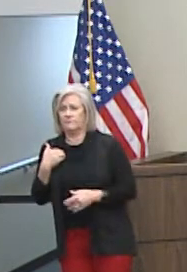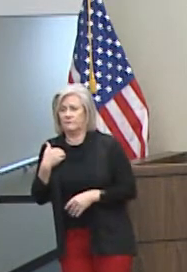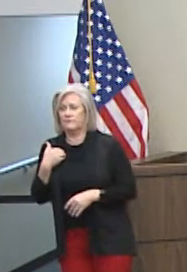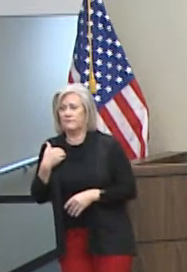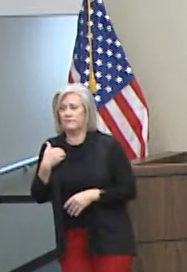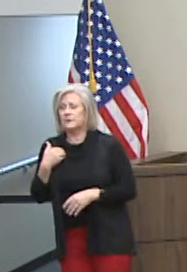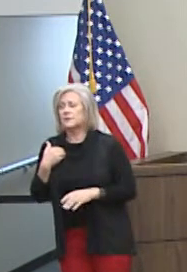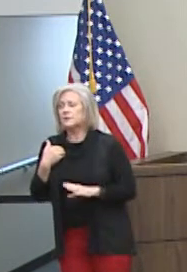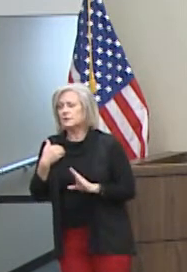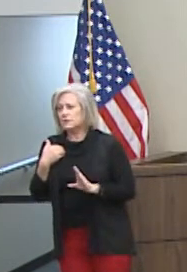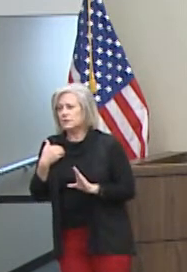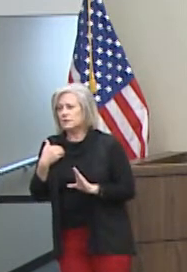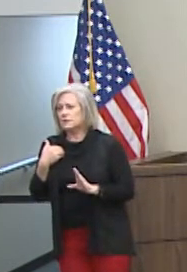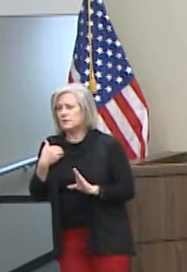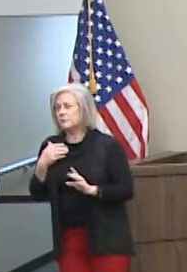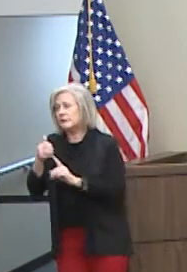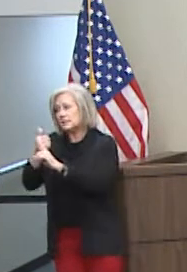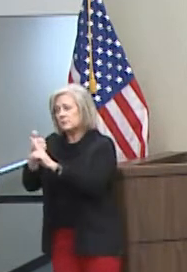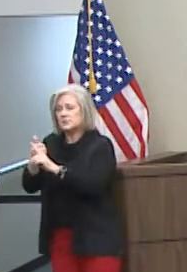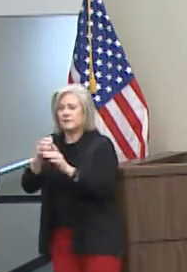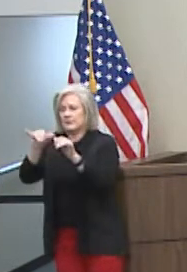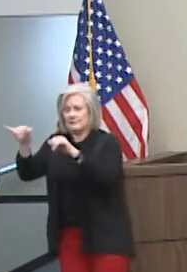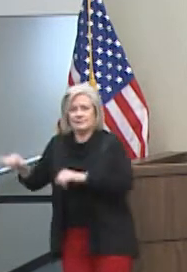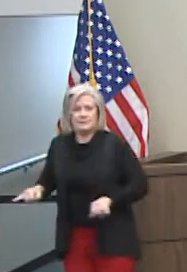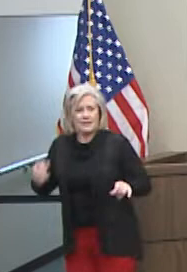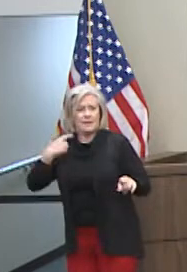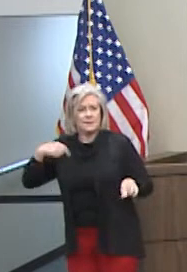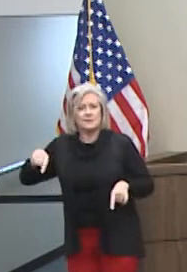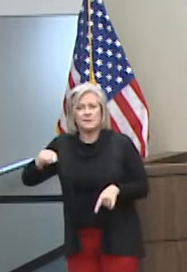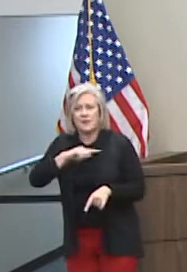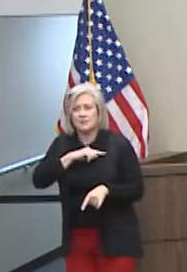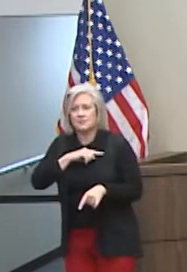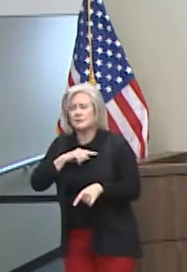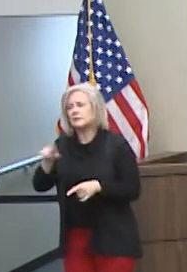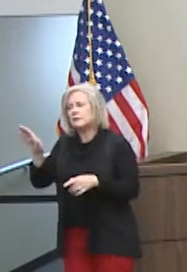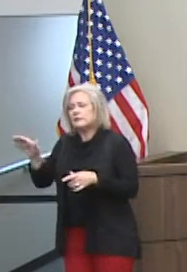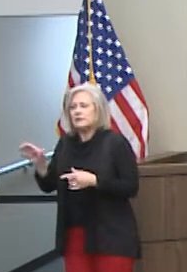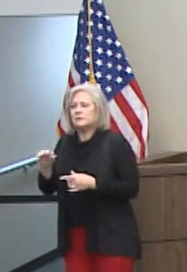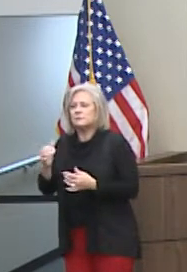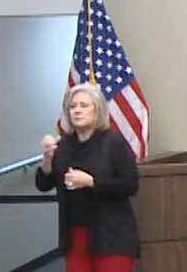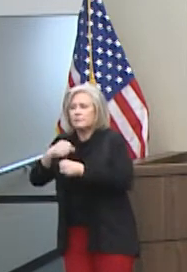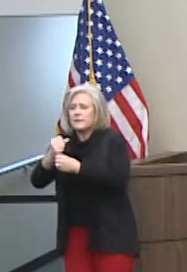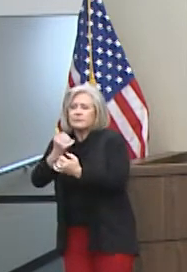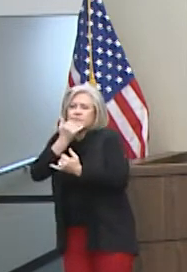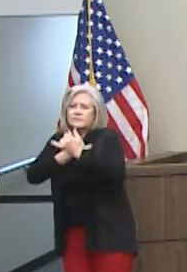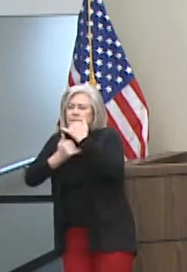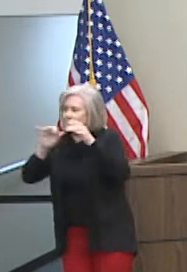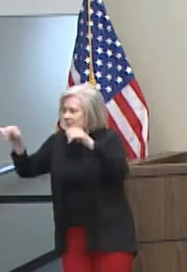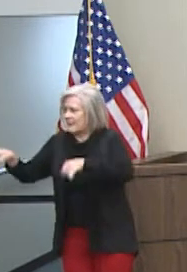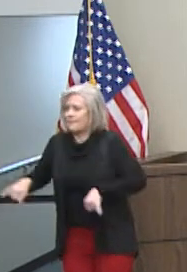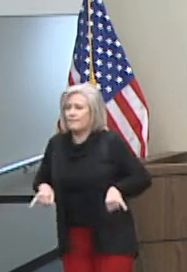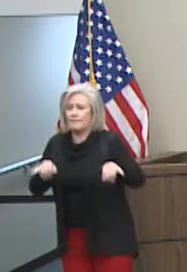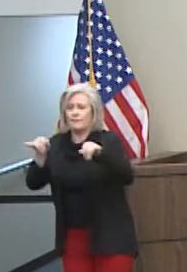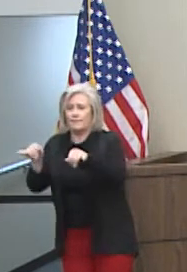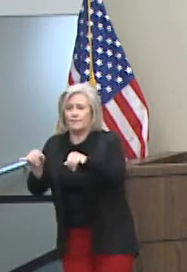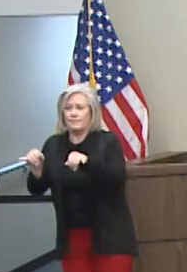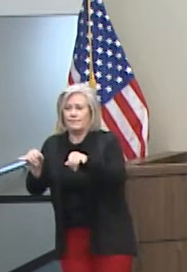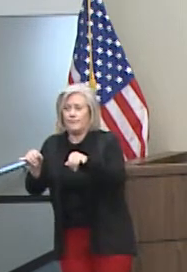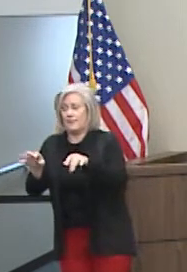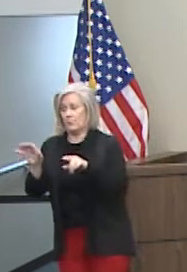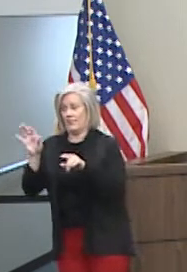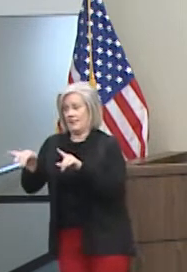But like all of us, he's also flawed and at times a broken man. When this issue first